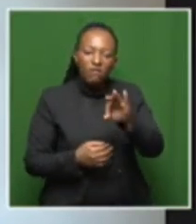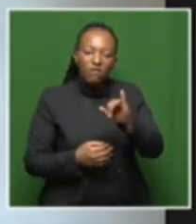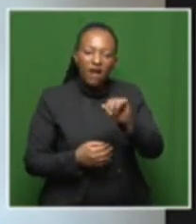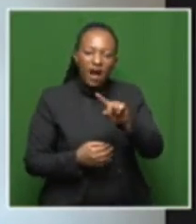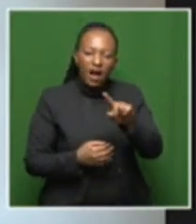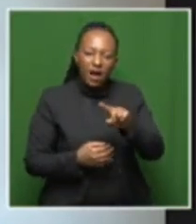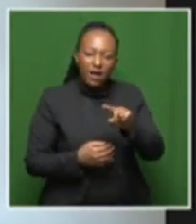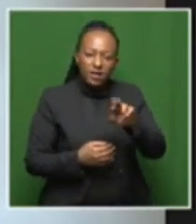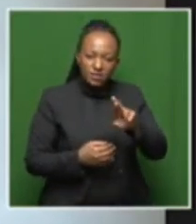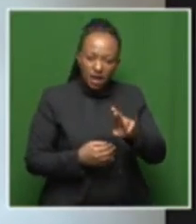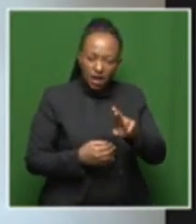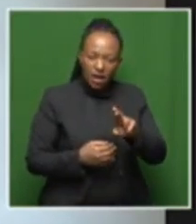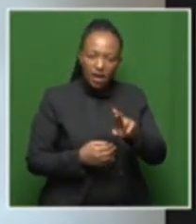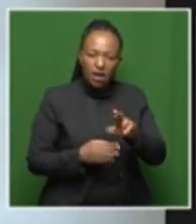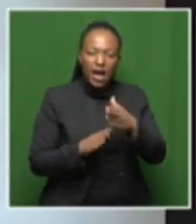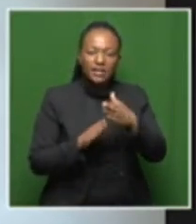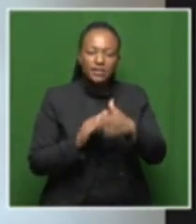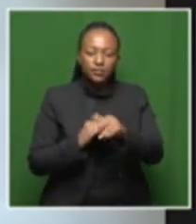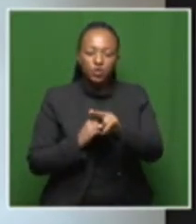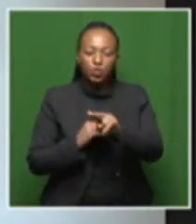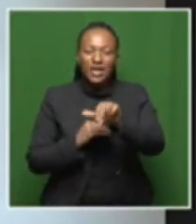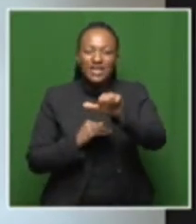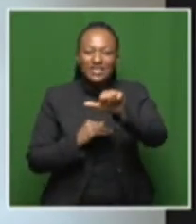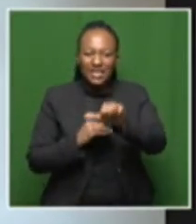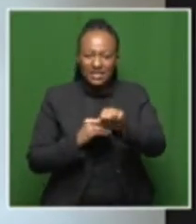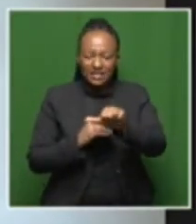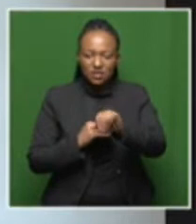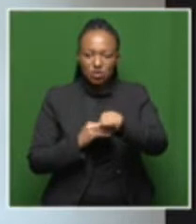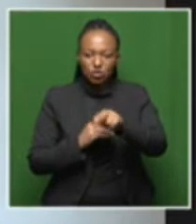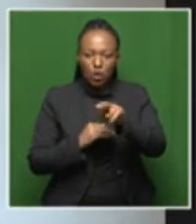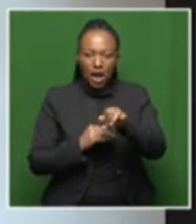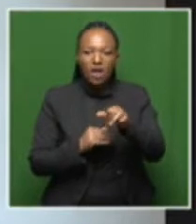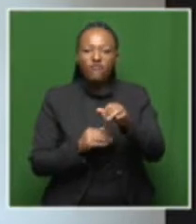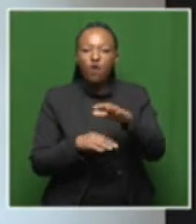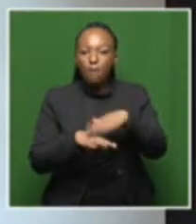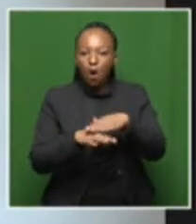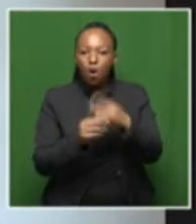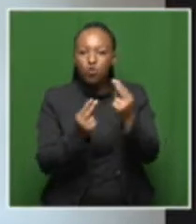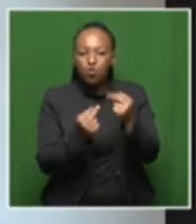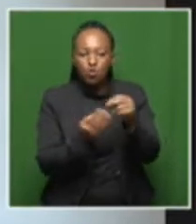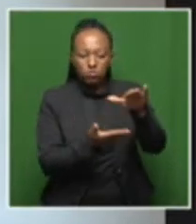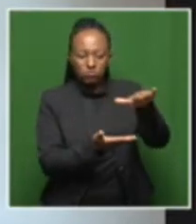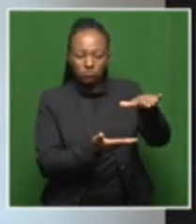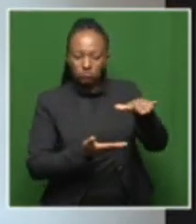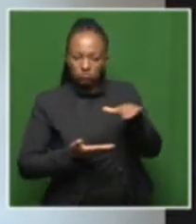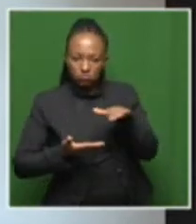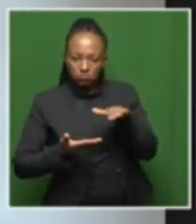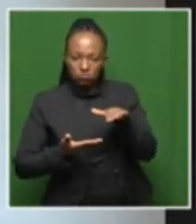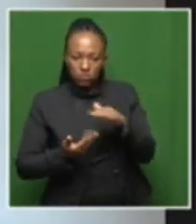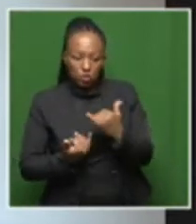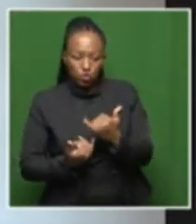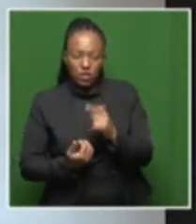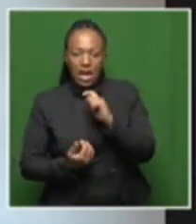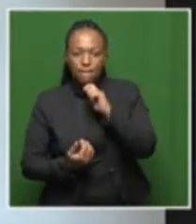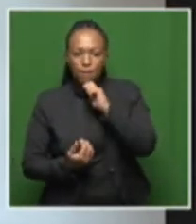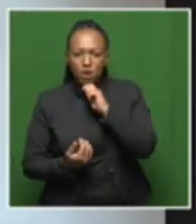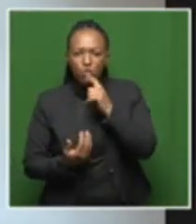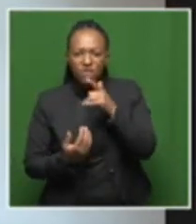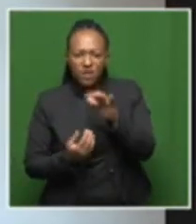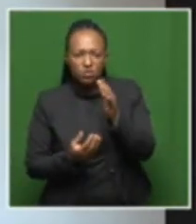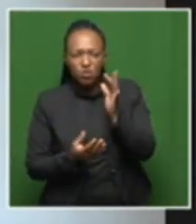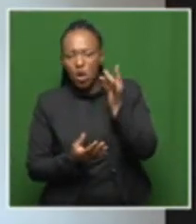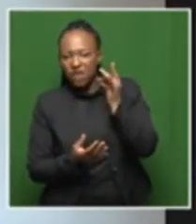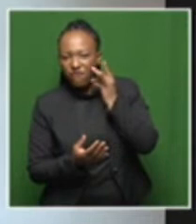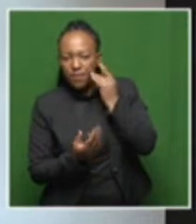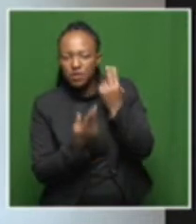visibility until the 26th of July of the deliveries. And then this morning, we have just received some information